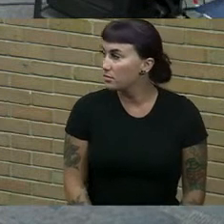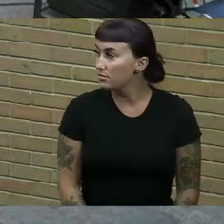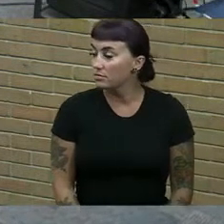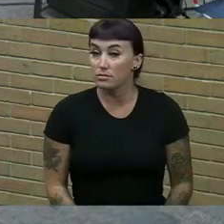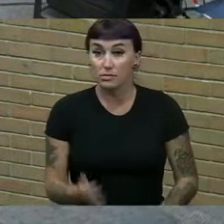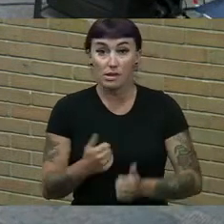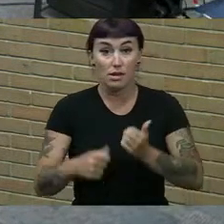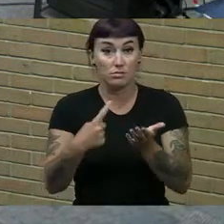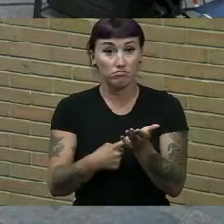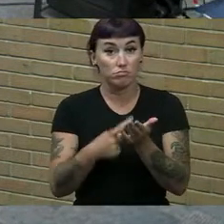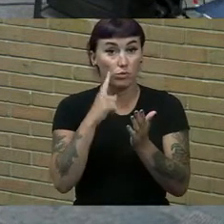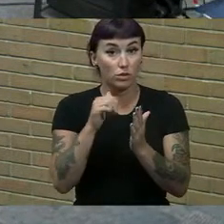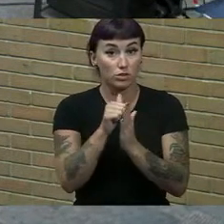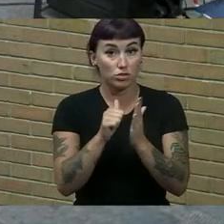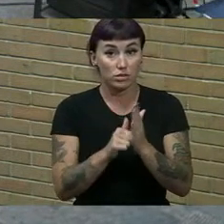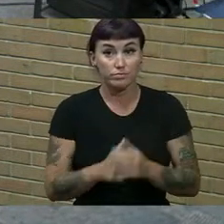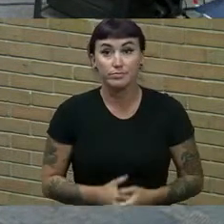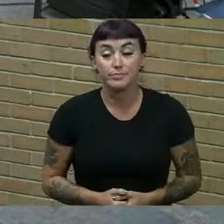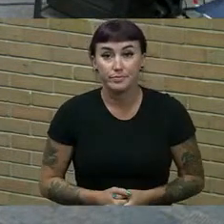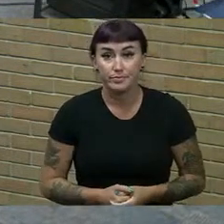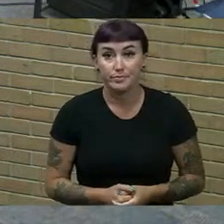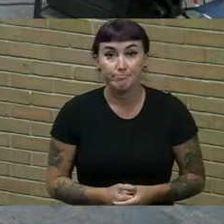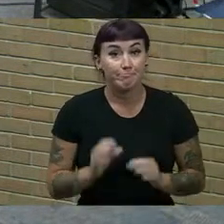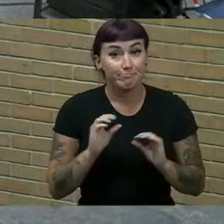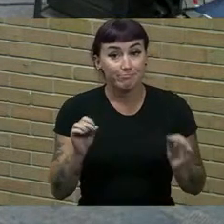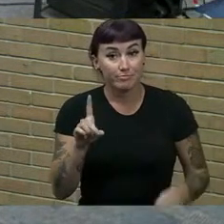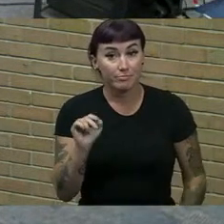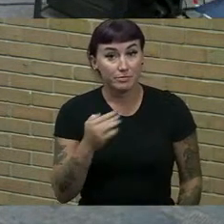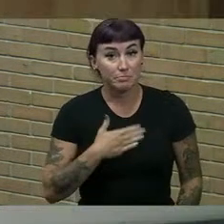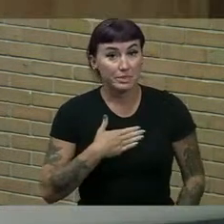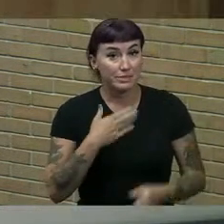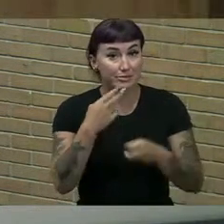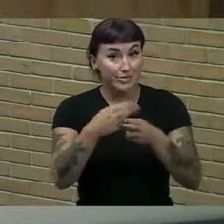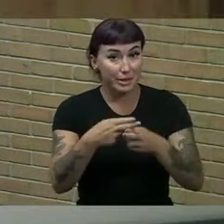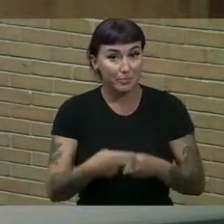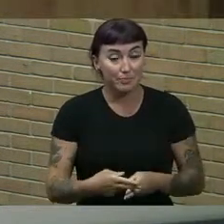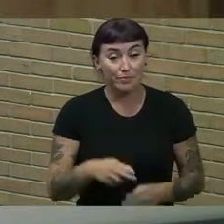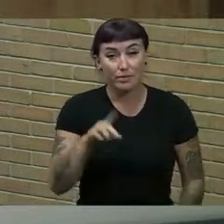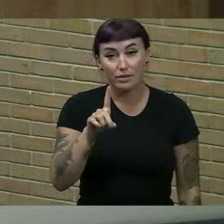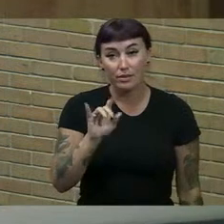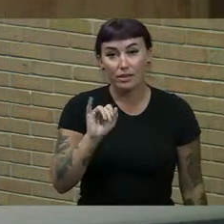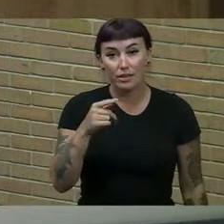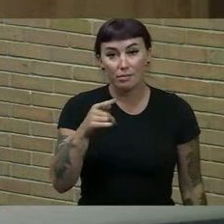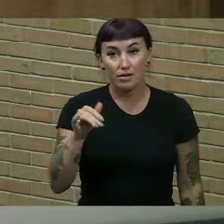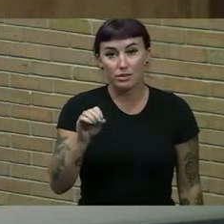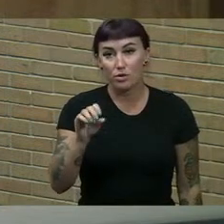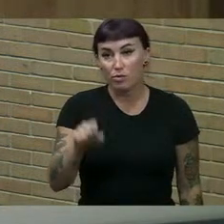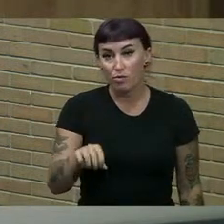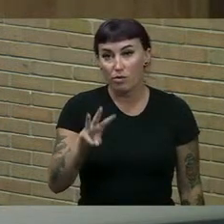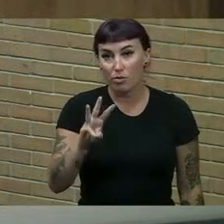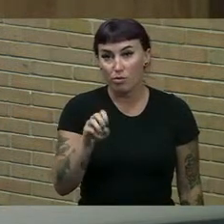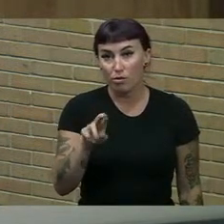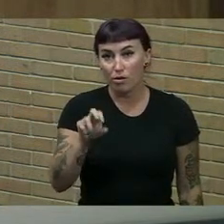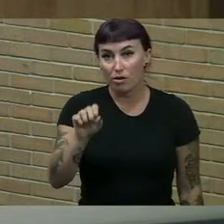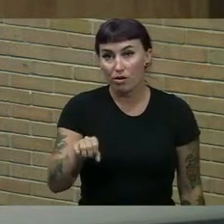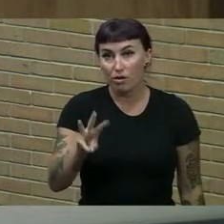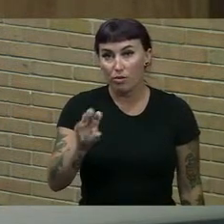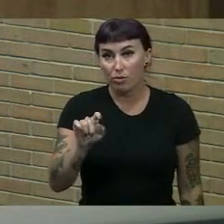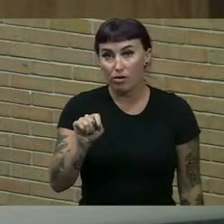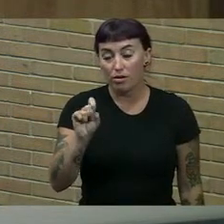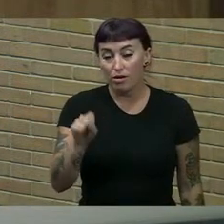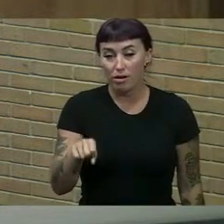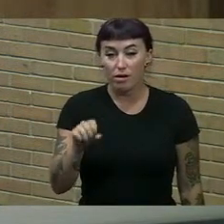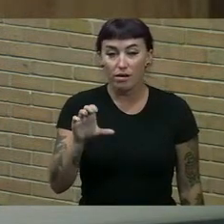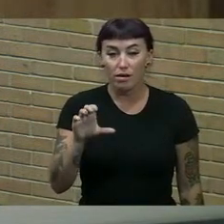Any discussion on the agenda? Hearing none, Dan, please call the roll. Councilmember DeFazio. Aye. Councilmember Werner. Aye. Councilmember